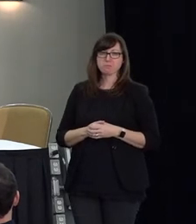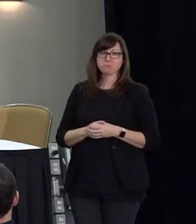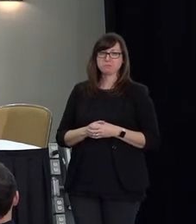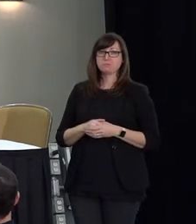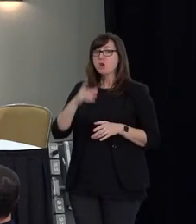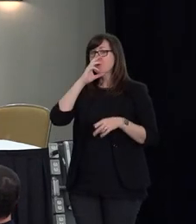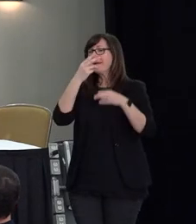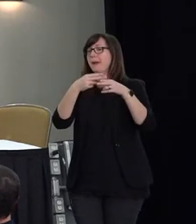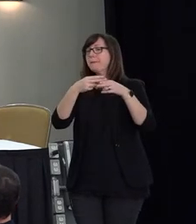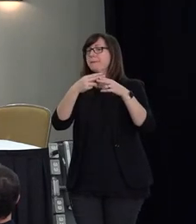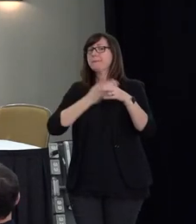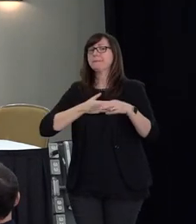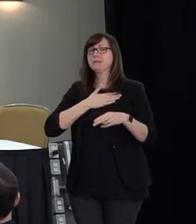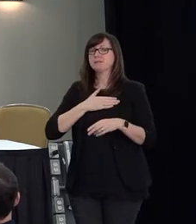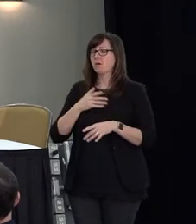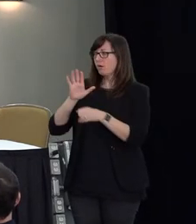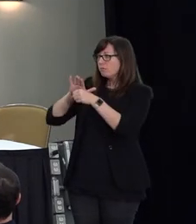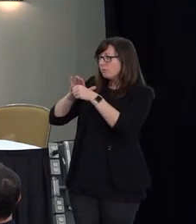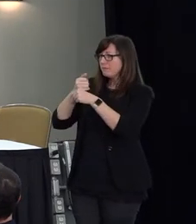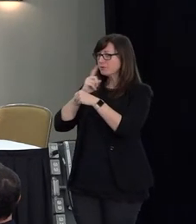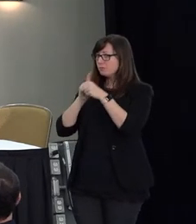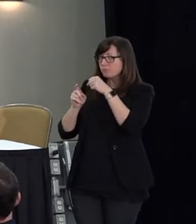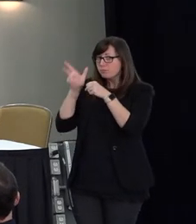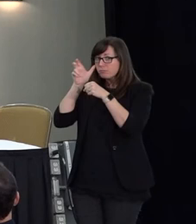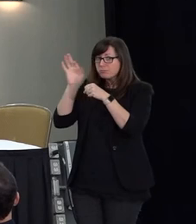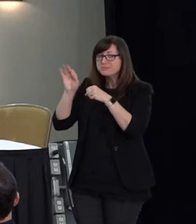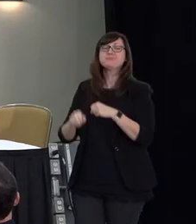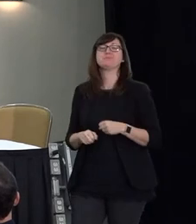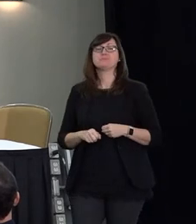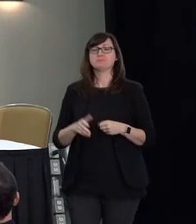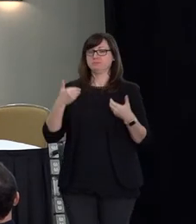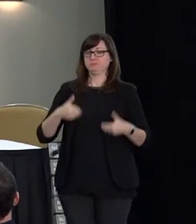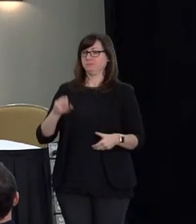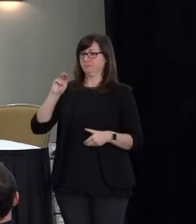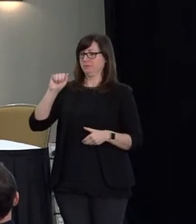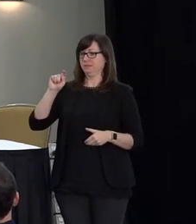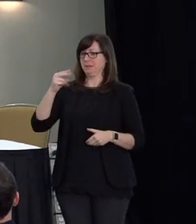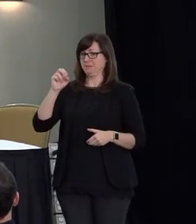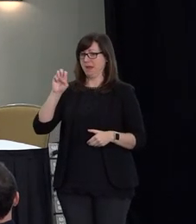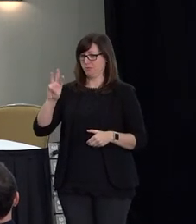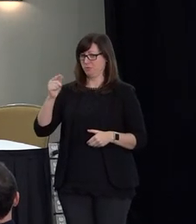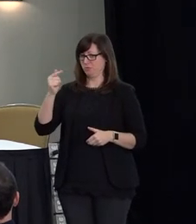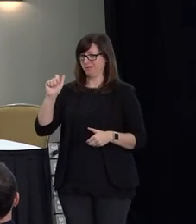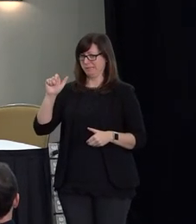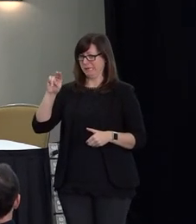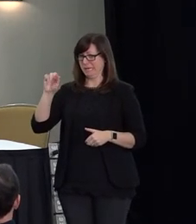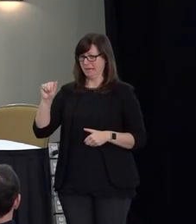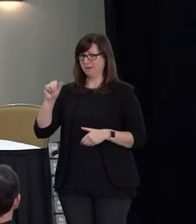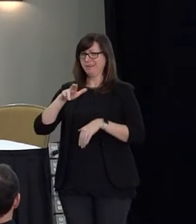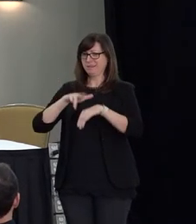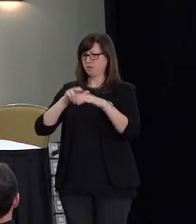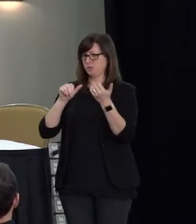If you can say your name, please. I'm just making sure it's on, yeah. Okay. So, hi, I'm Matthew Galena. I'm the National Assets